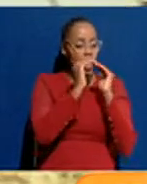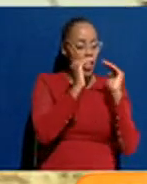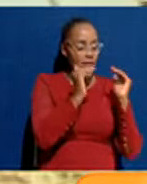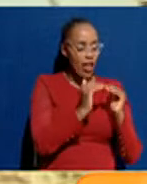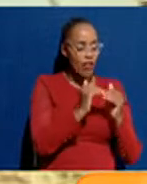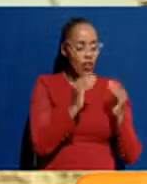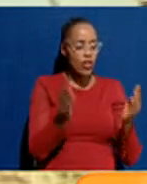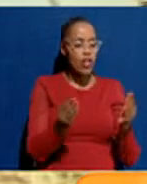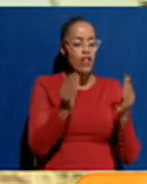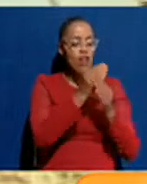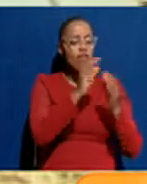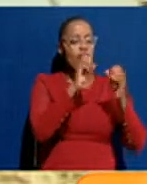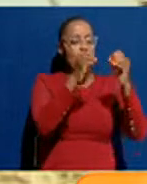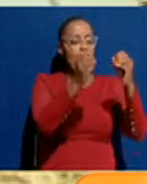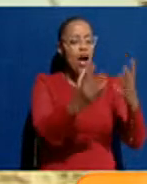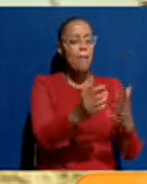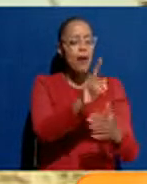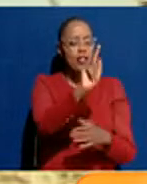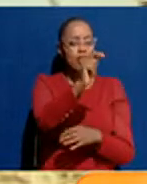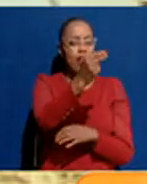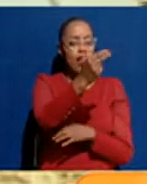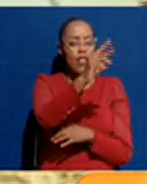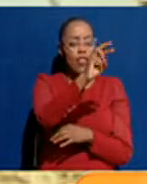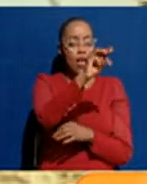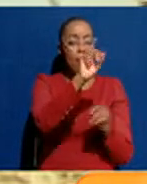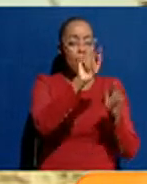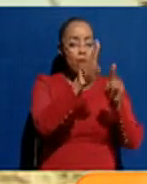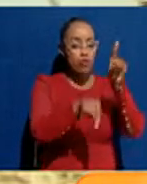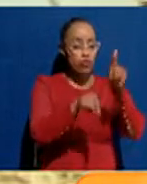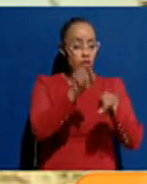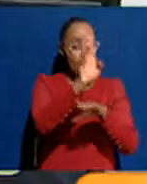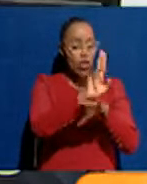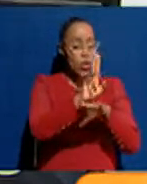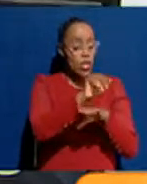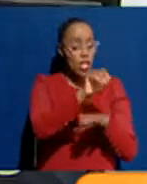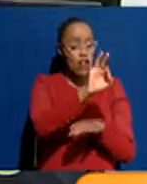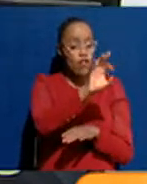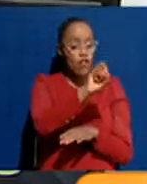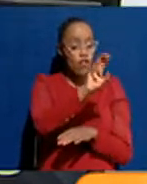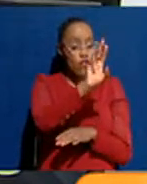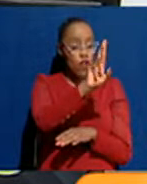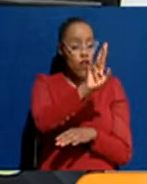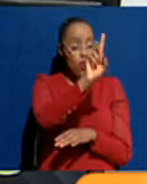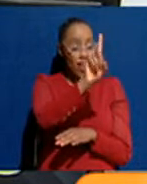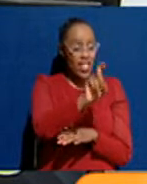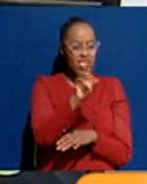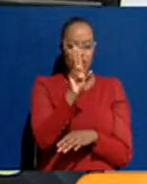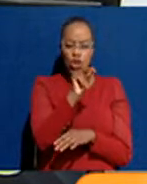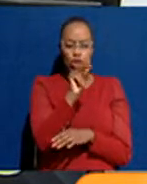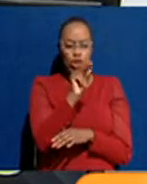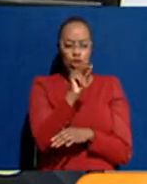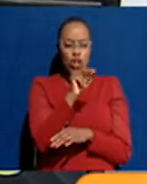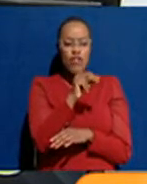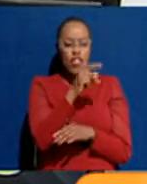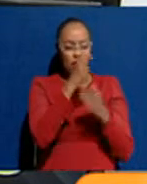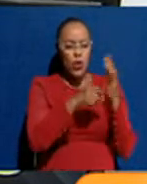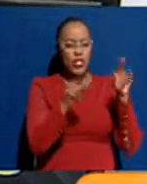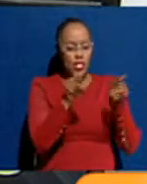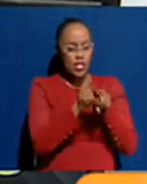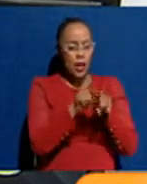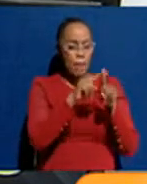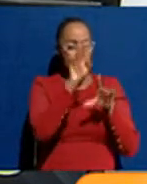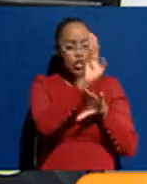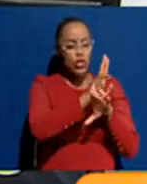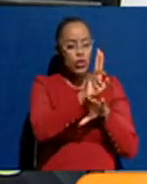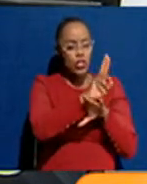driven by how much thermos were dispatched. So you can vary the pricing based on Forex? No, it's not varying the price. The price is the same, but you may use